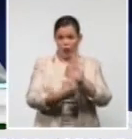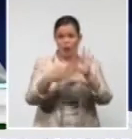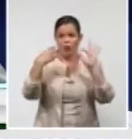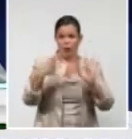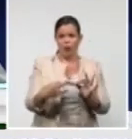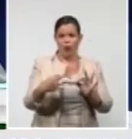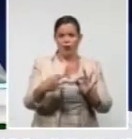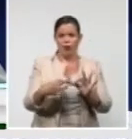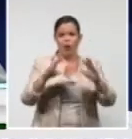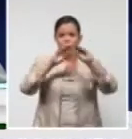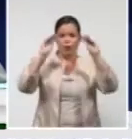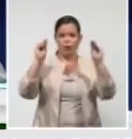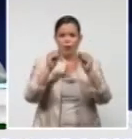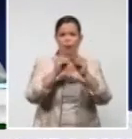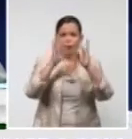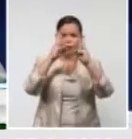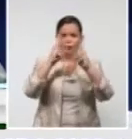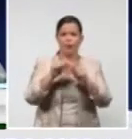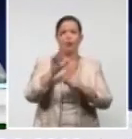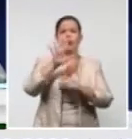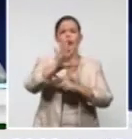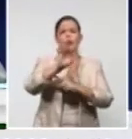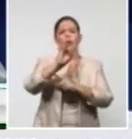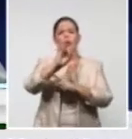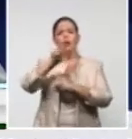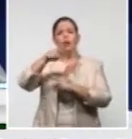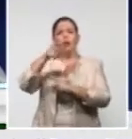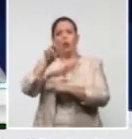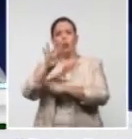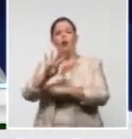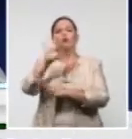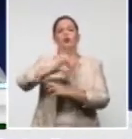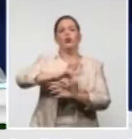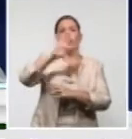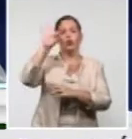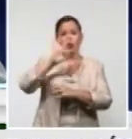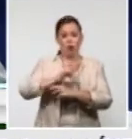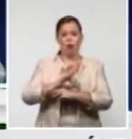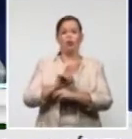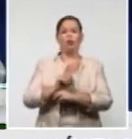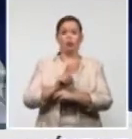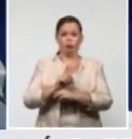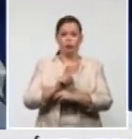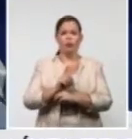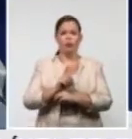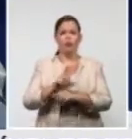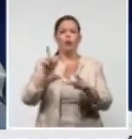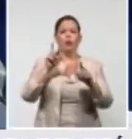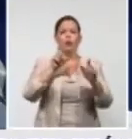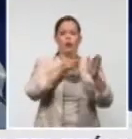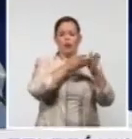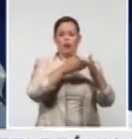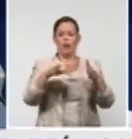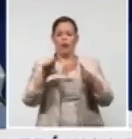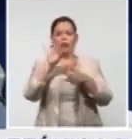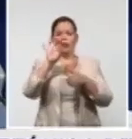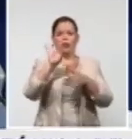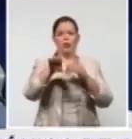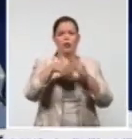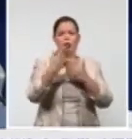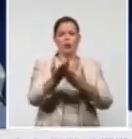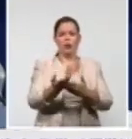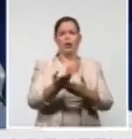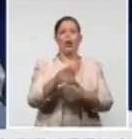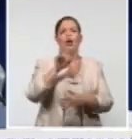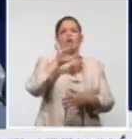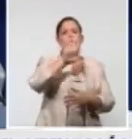cases therefore account for 57.4% of all positive cases on the island. When we look at